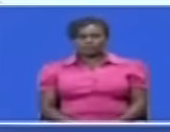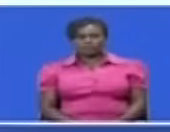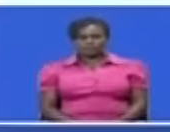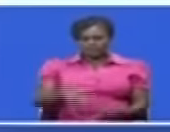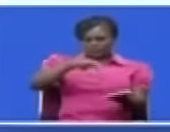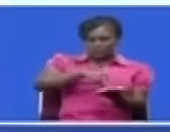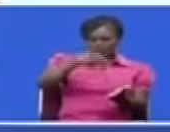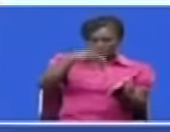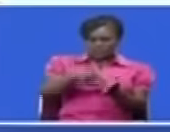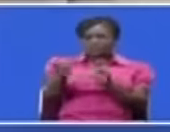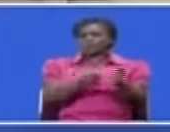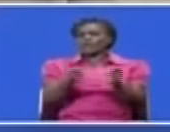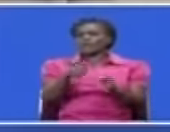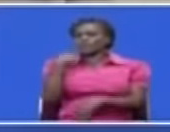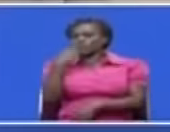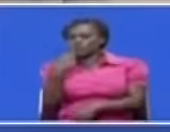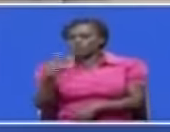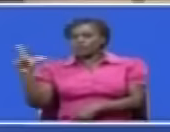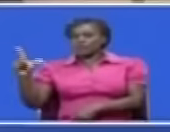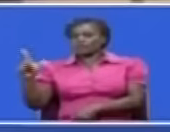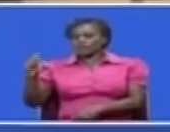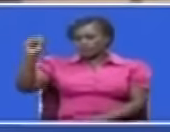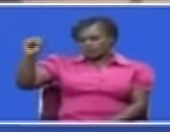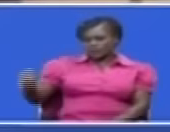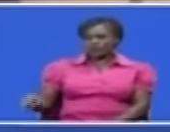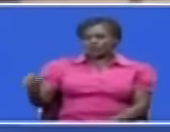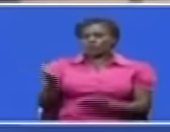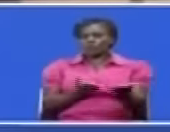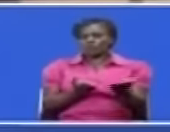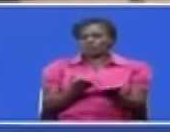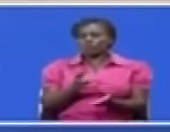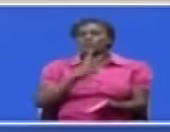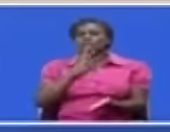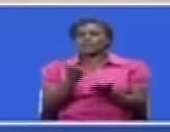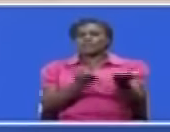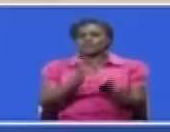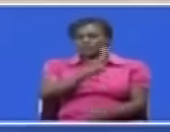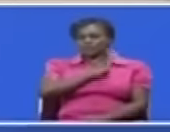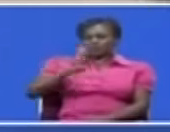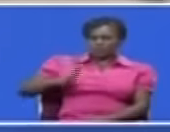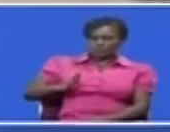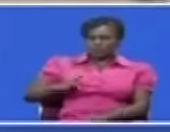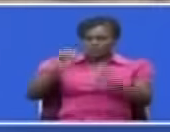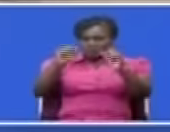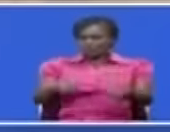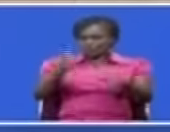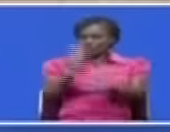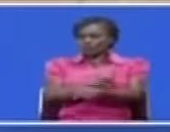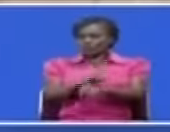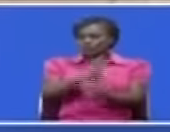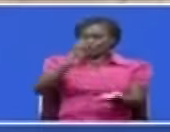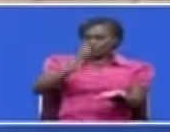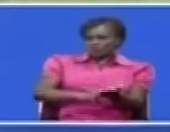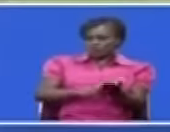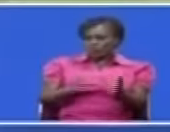The project is managed by Lake Victoria South Water Services Board. The potential for water use here in Migori